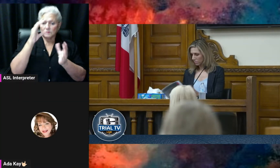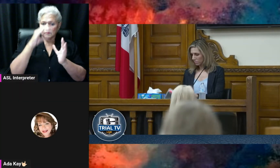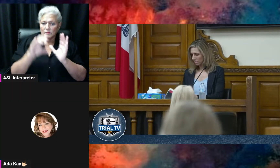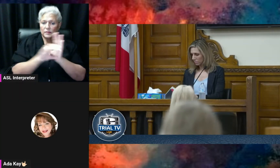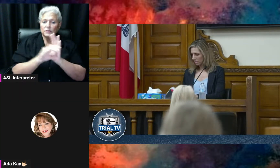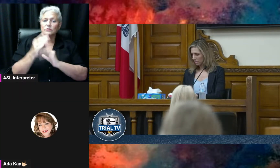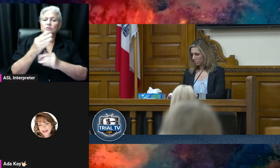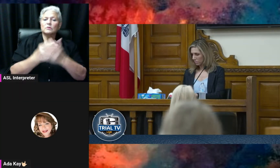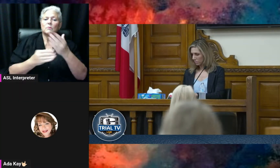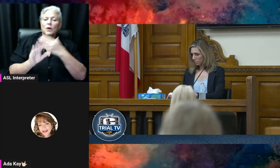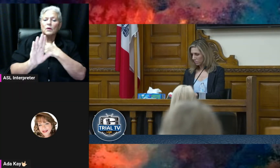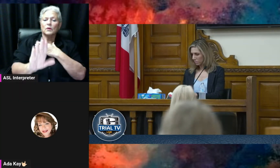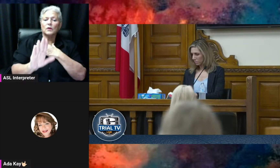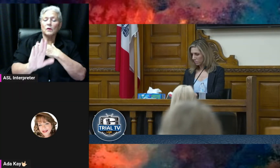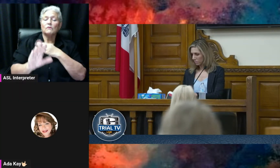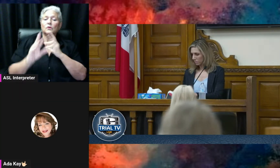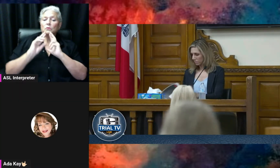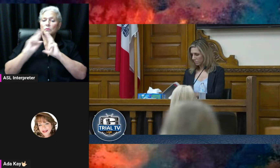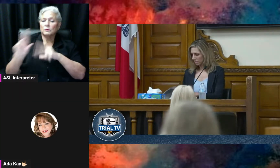report?